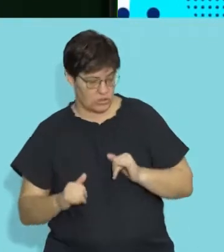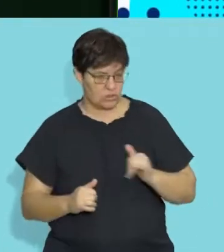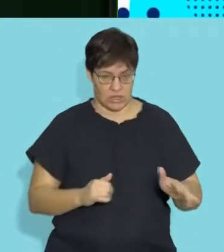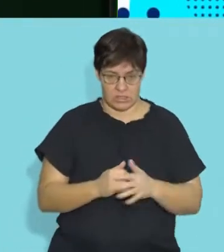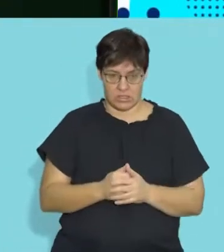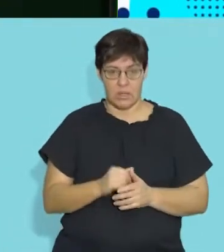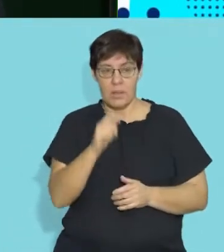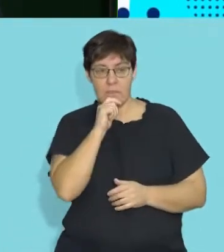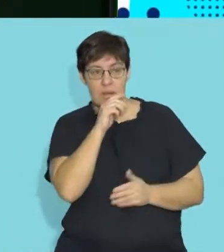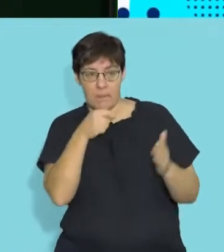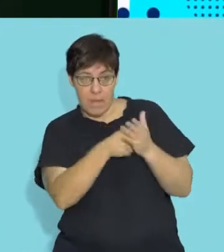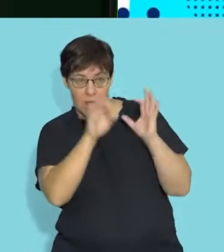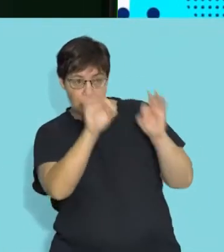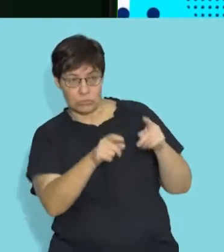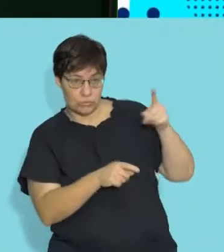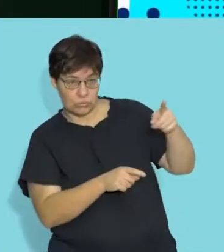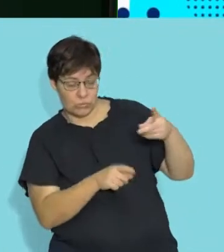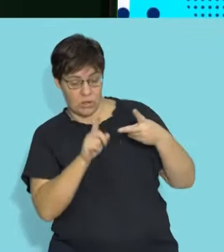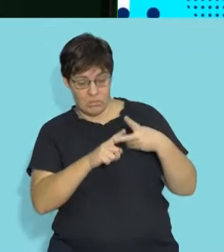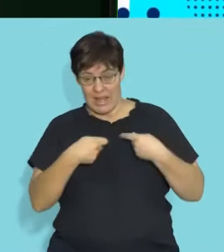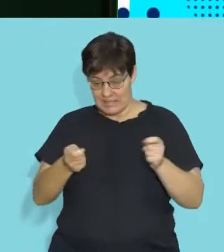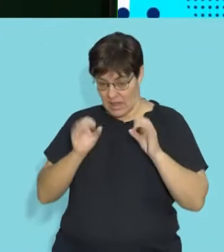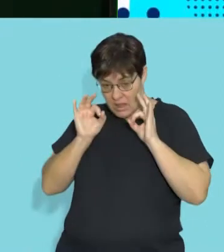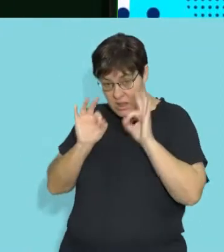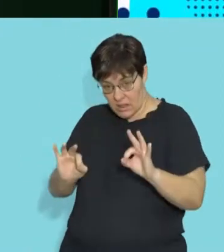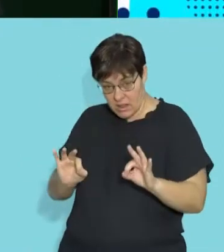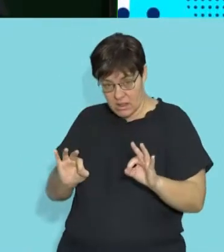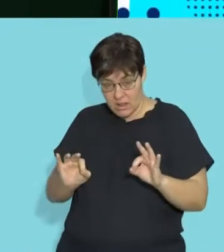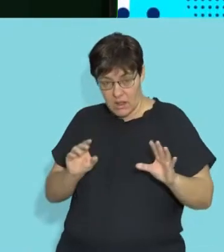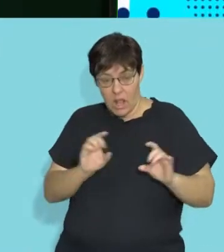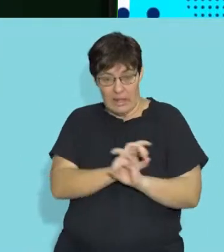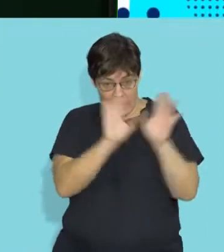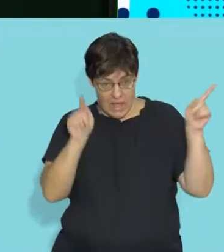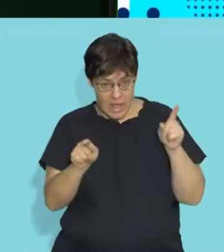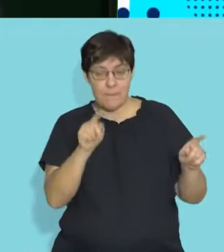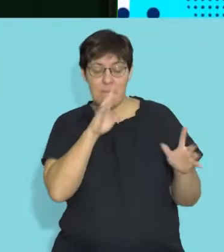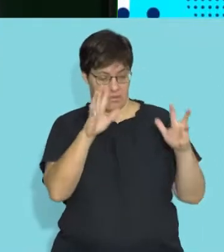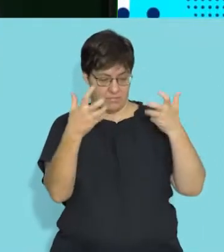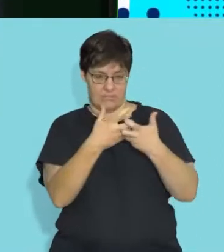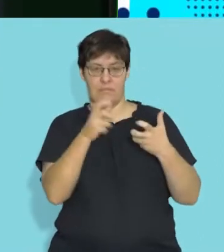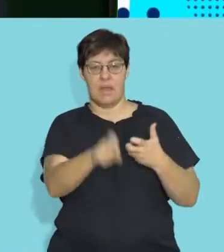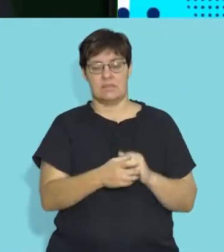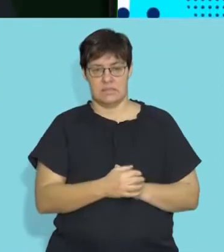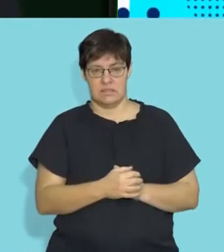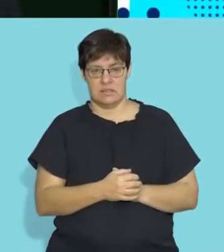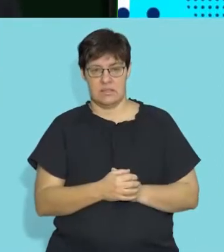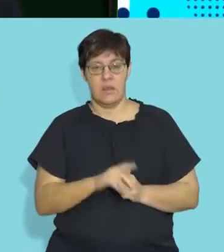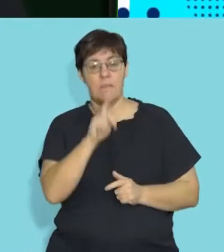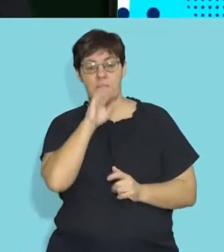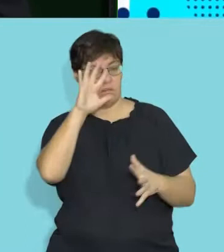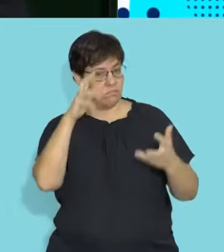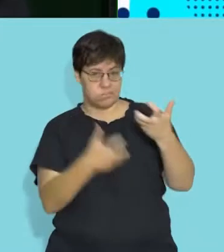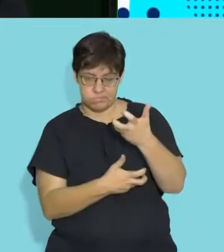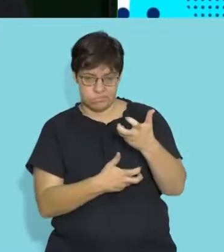of units that I've bought, these are the units that I've sold, clearly the two should match. And therefore, if they are not